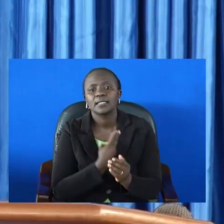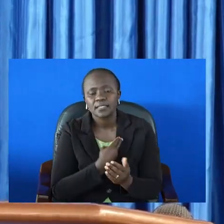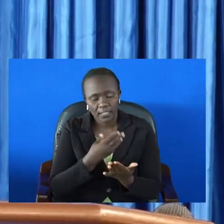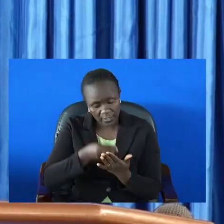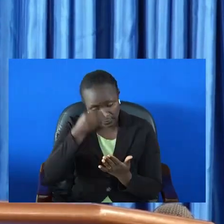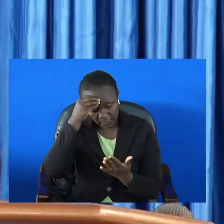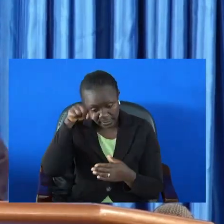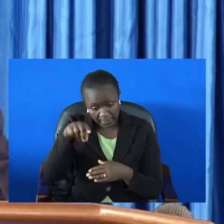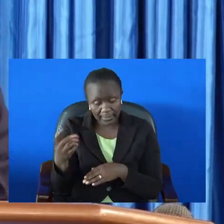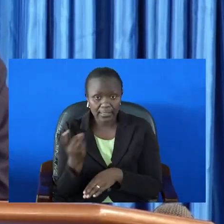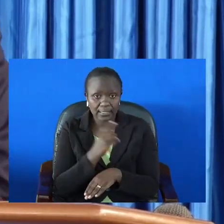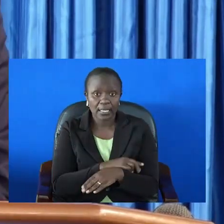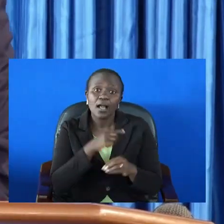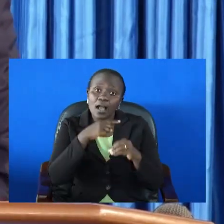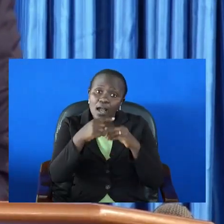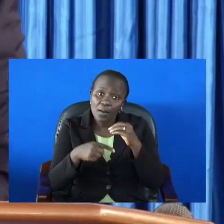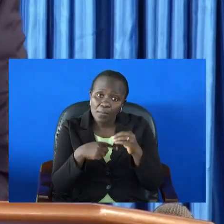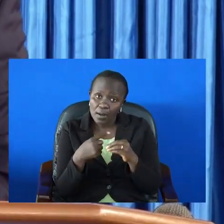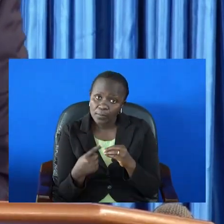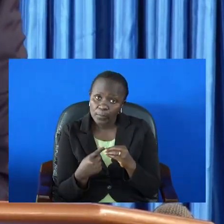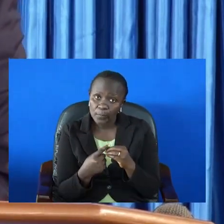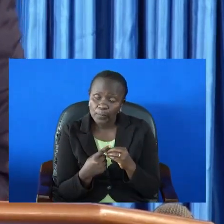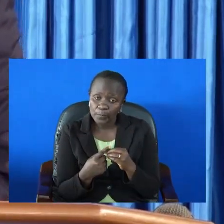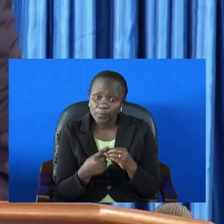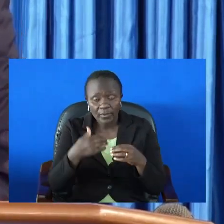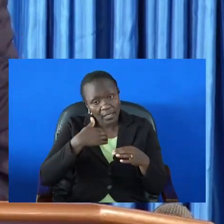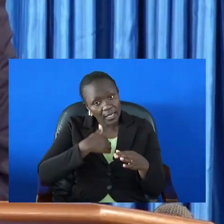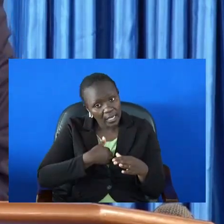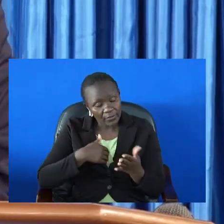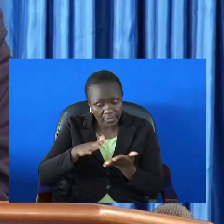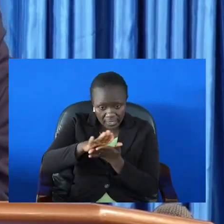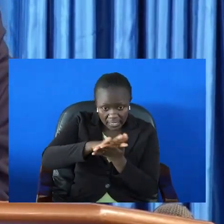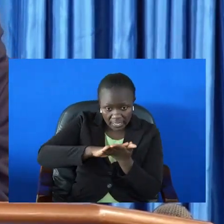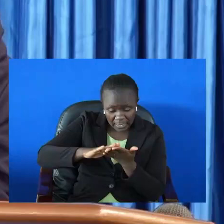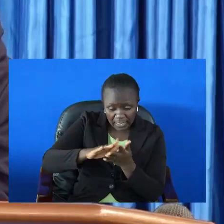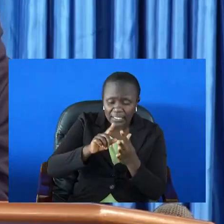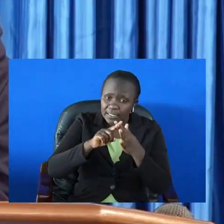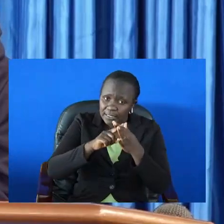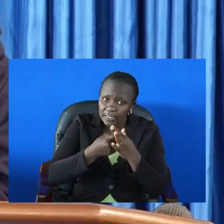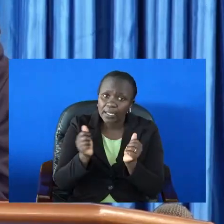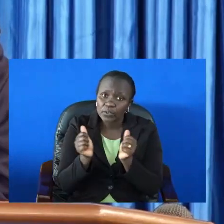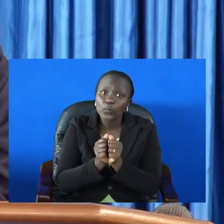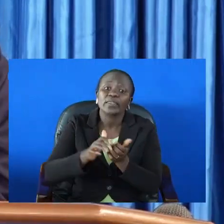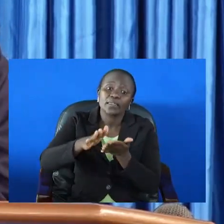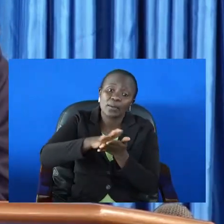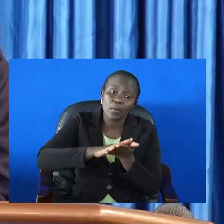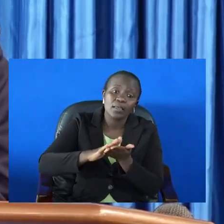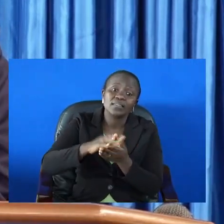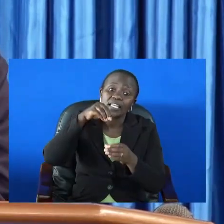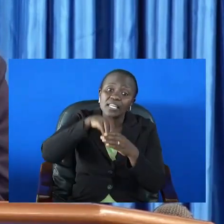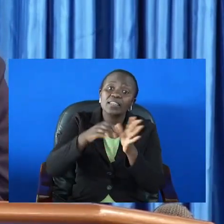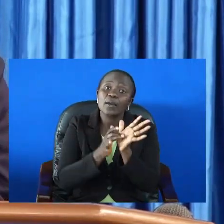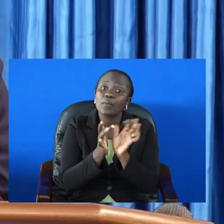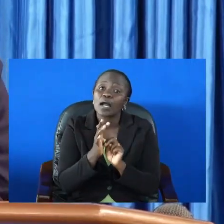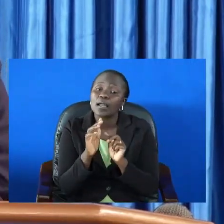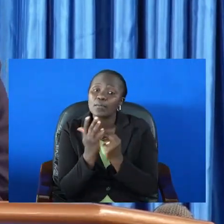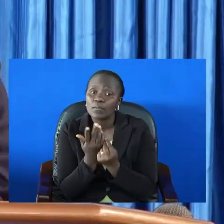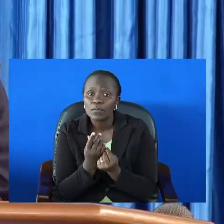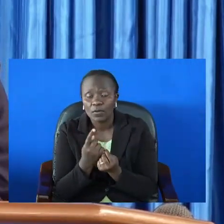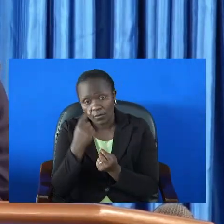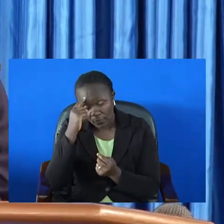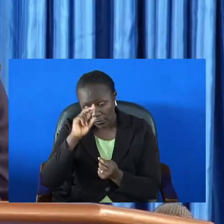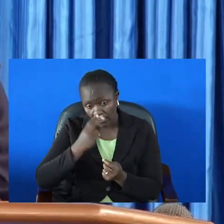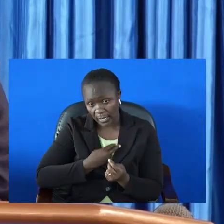learn today about having the basis, beginning with the basis in the Bible for us to